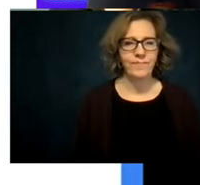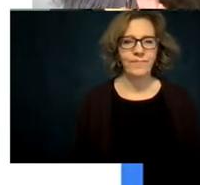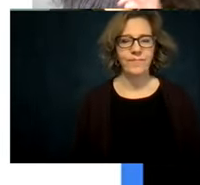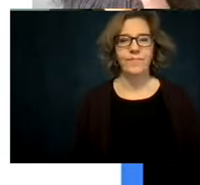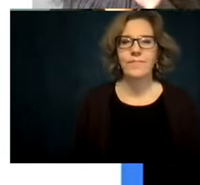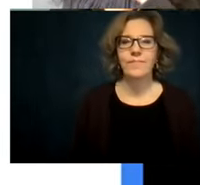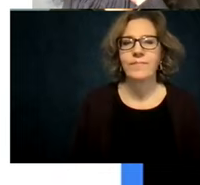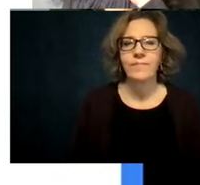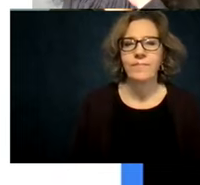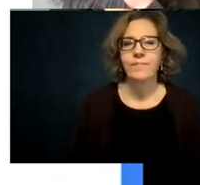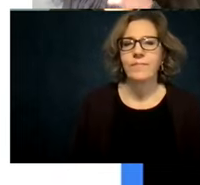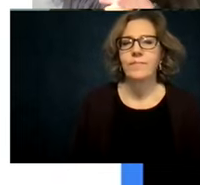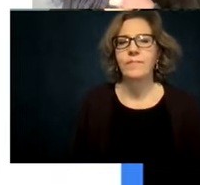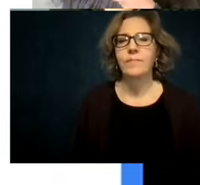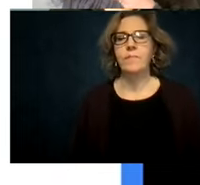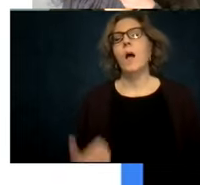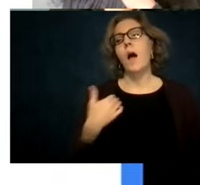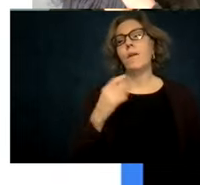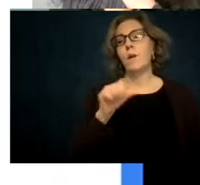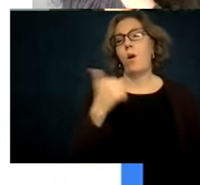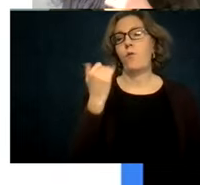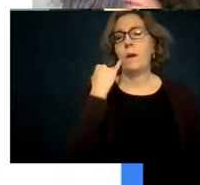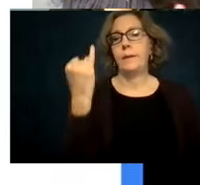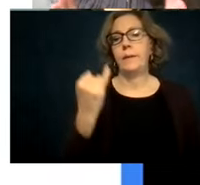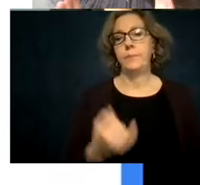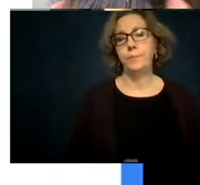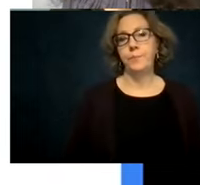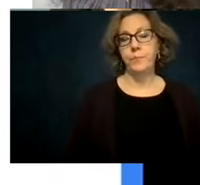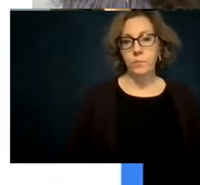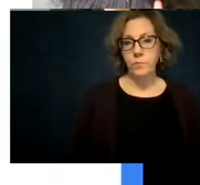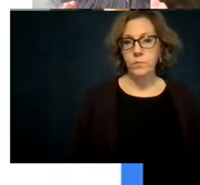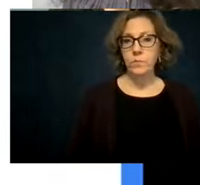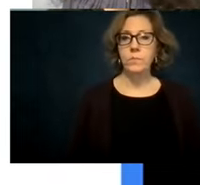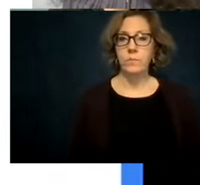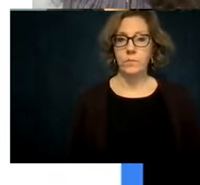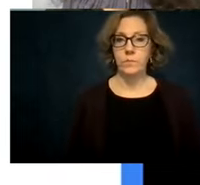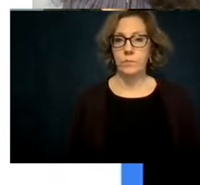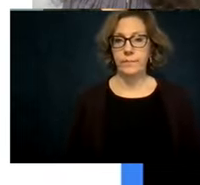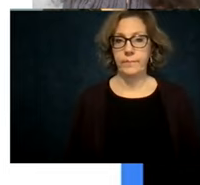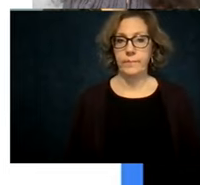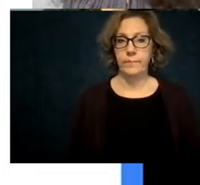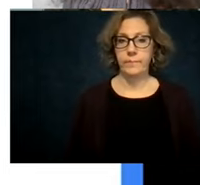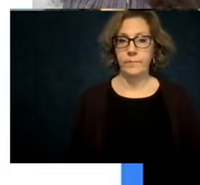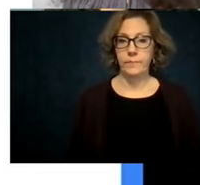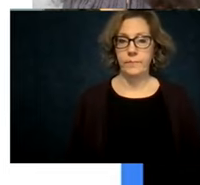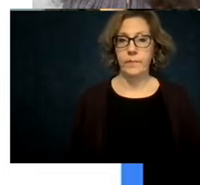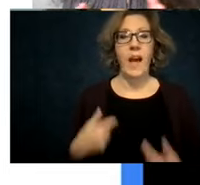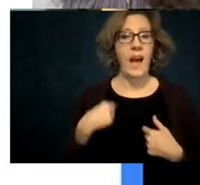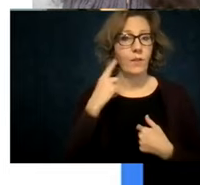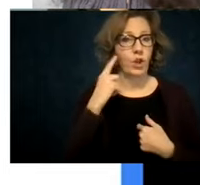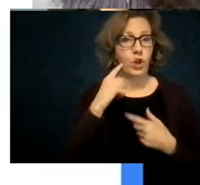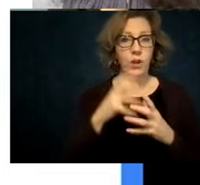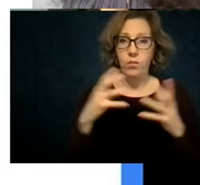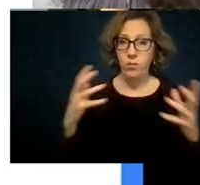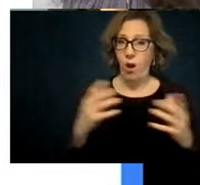I have another idea. I've heard a lot of awesome presentations throughout